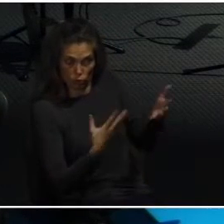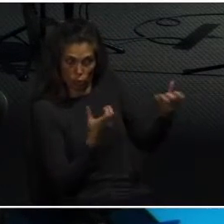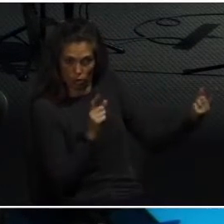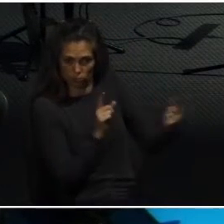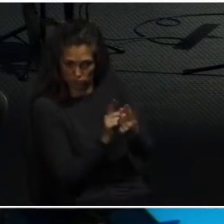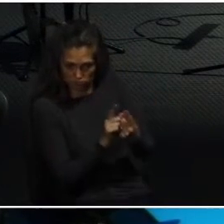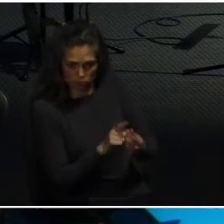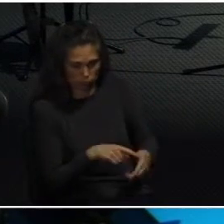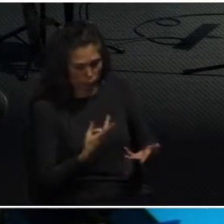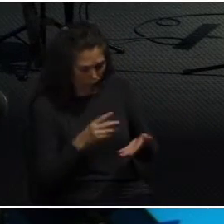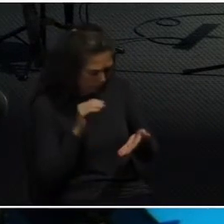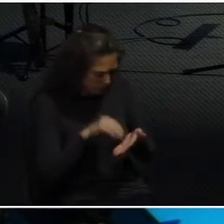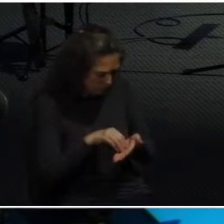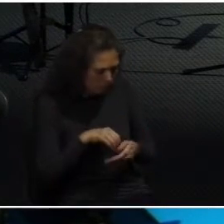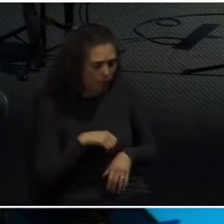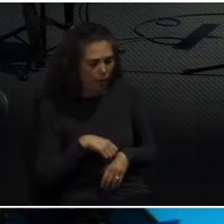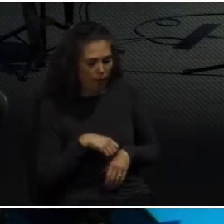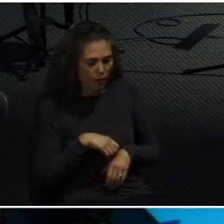really troubled.